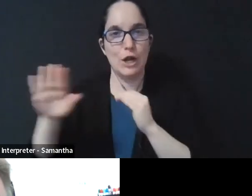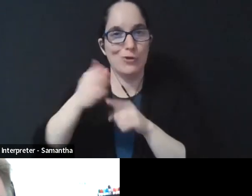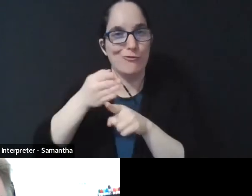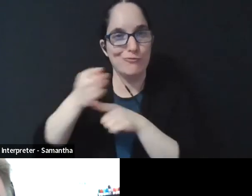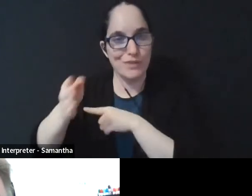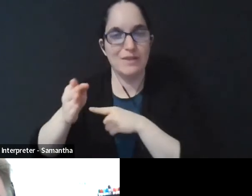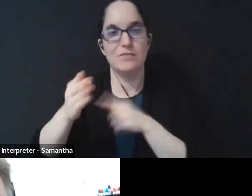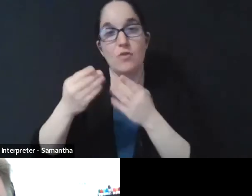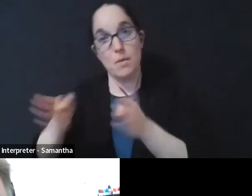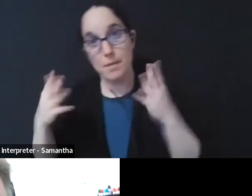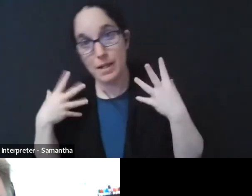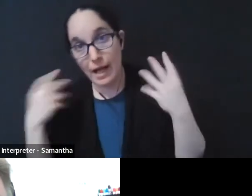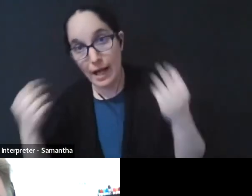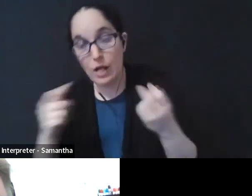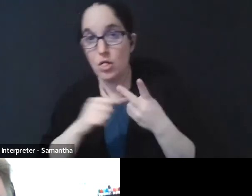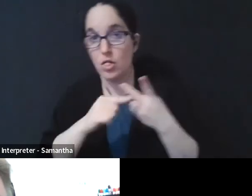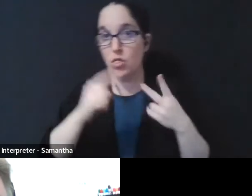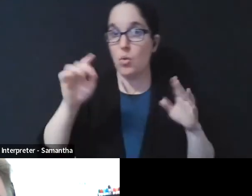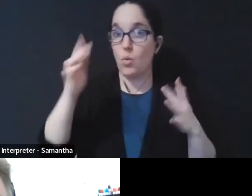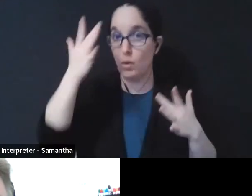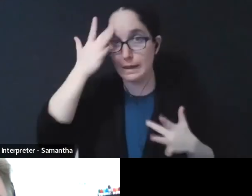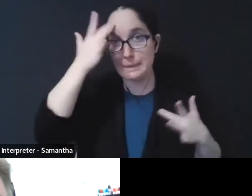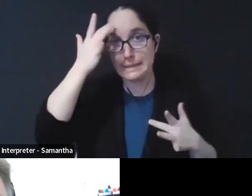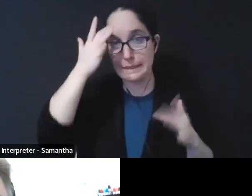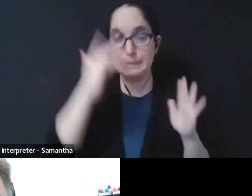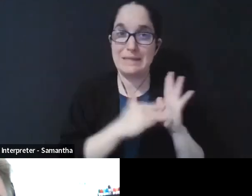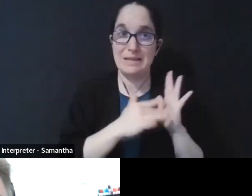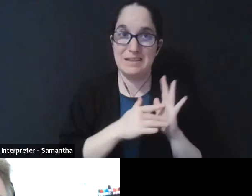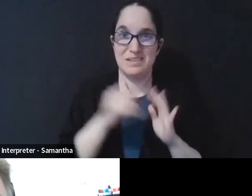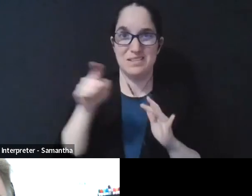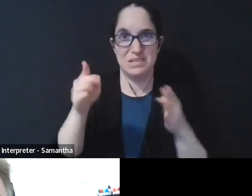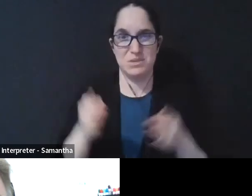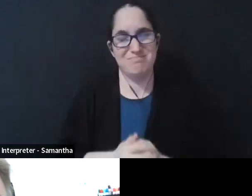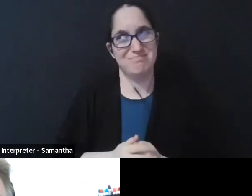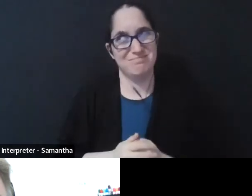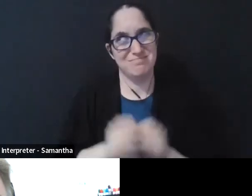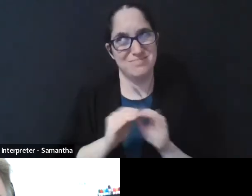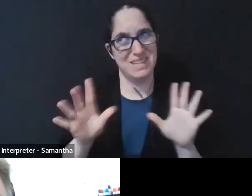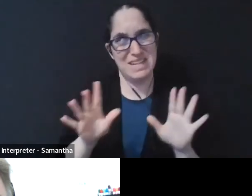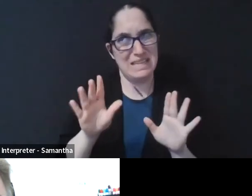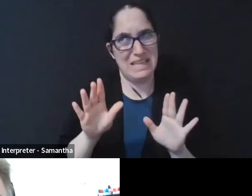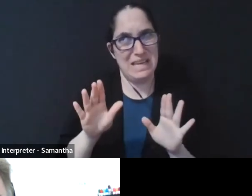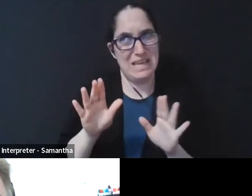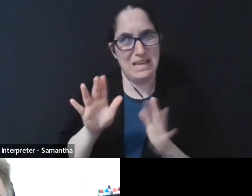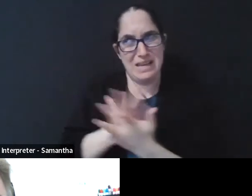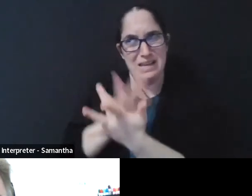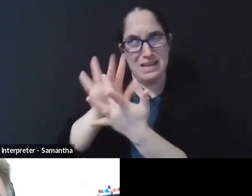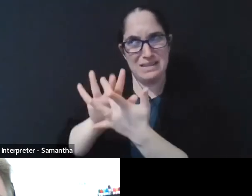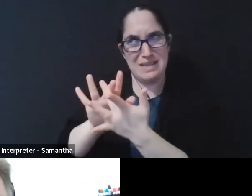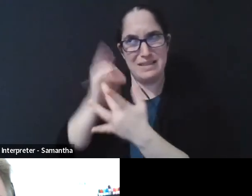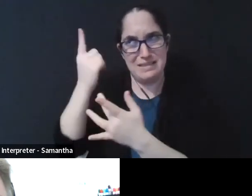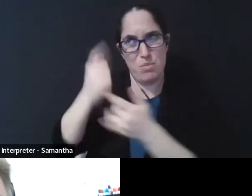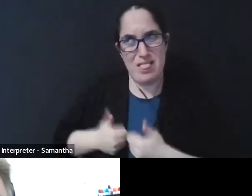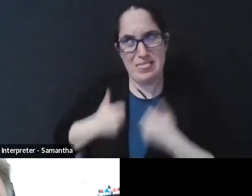epidemiology, where it was so clear to you that the person had never spoken to someone with lived experience or had no real